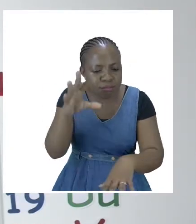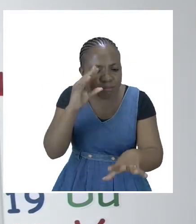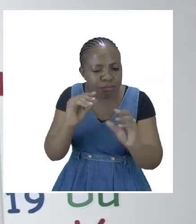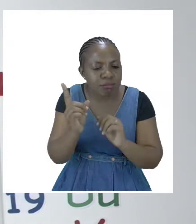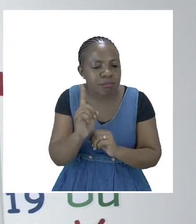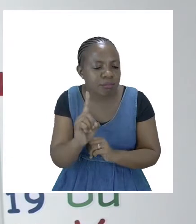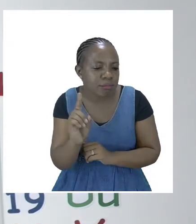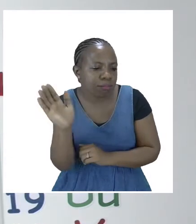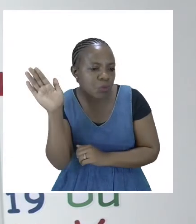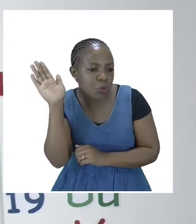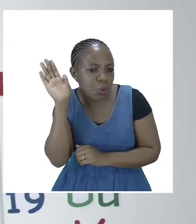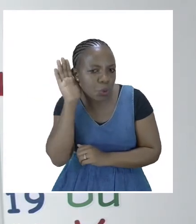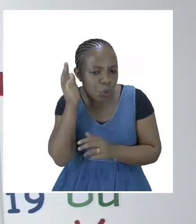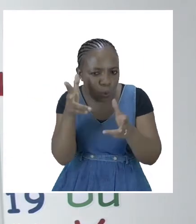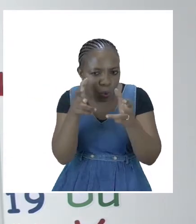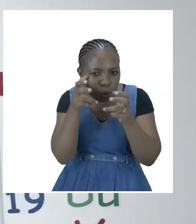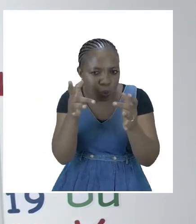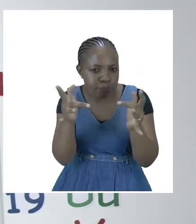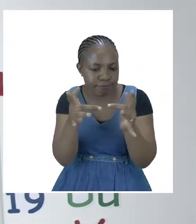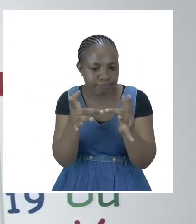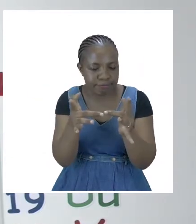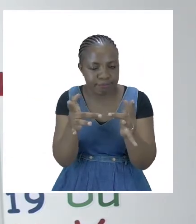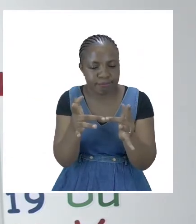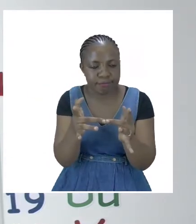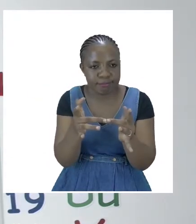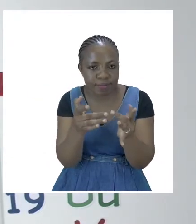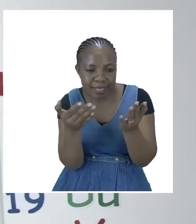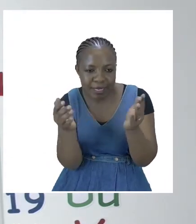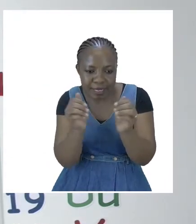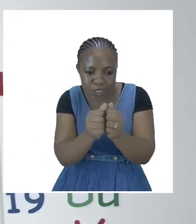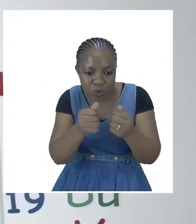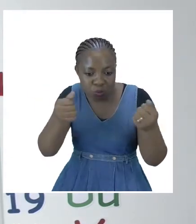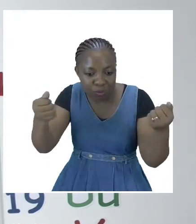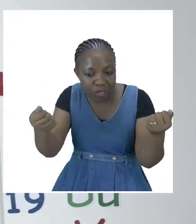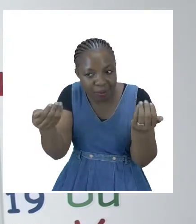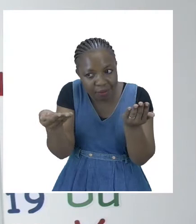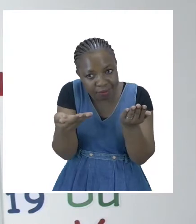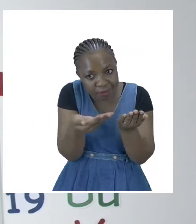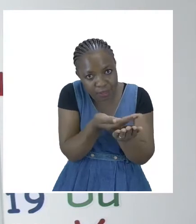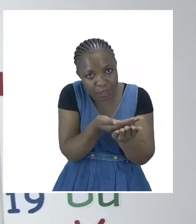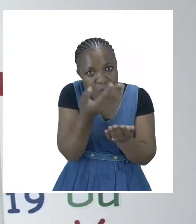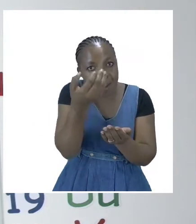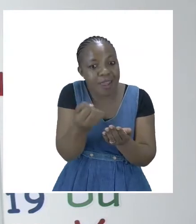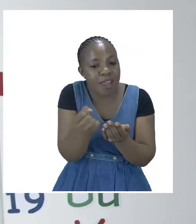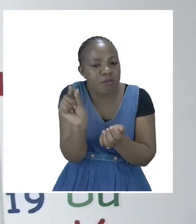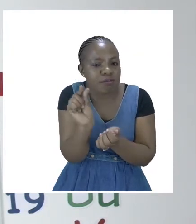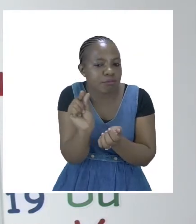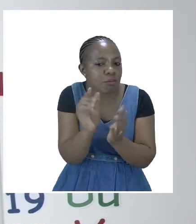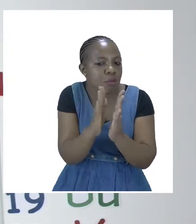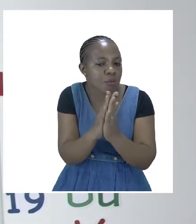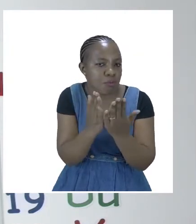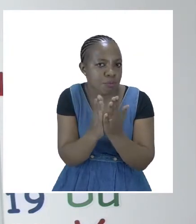or watching online. Inside the newspapers, there is an insert of the lesson